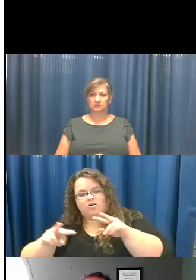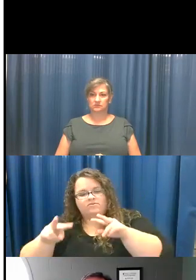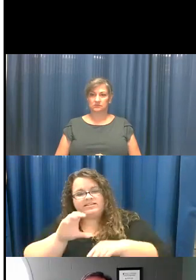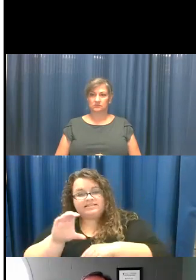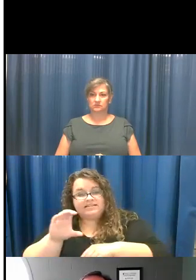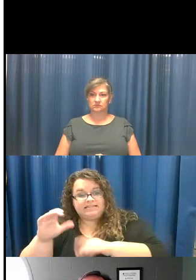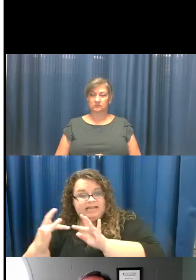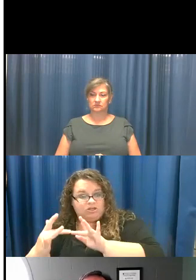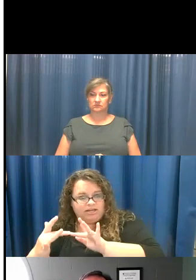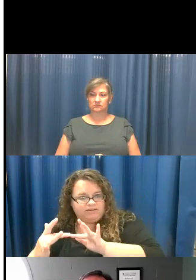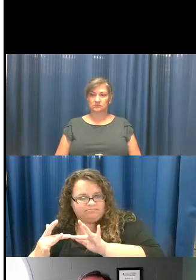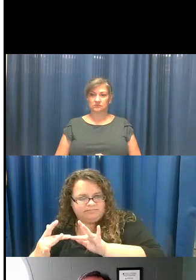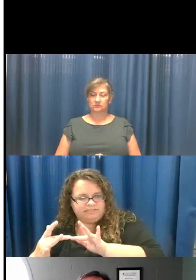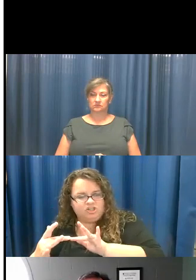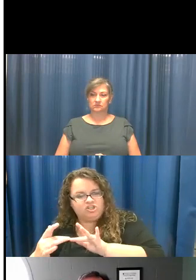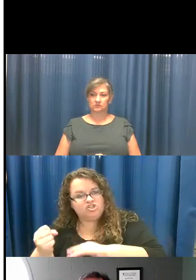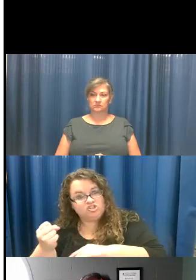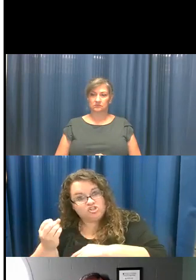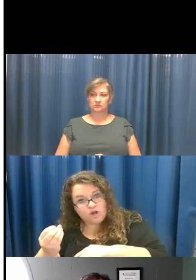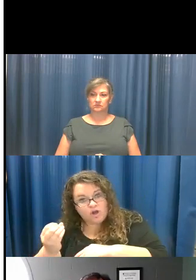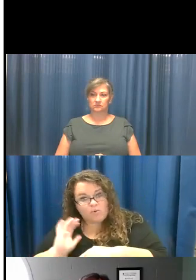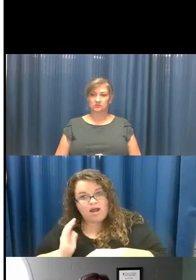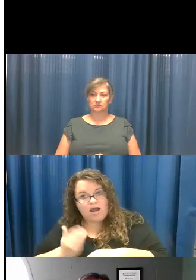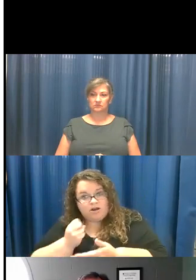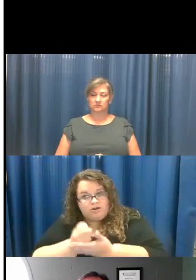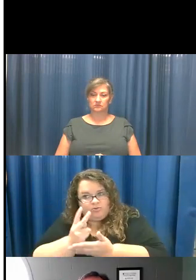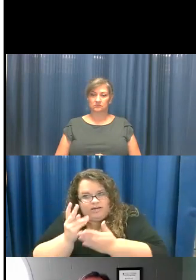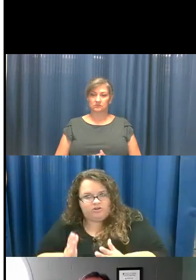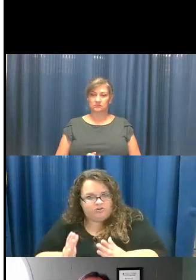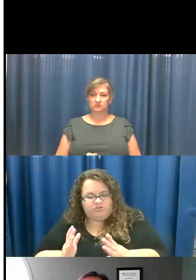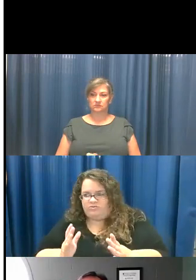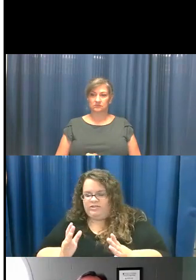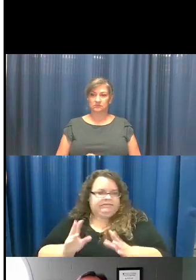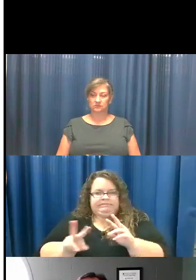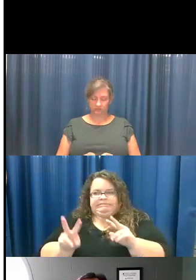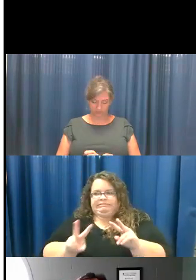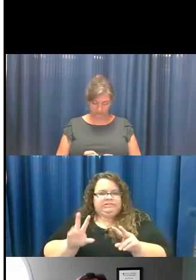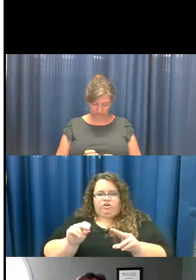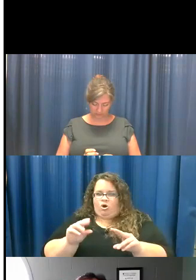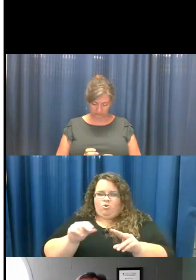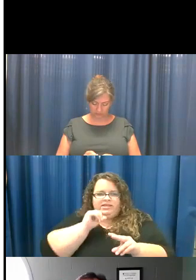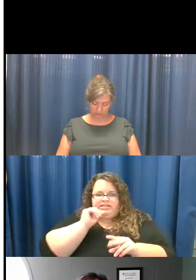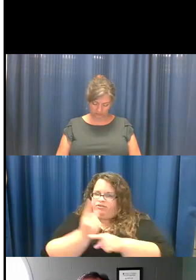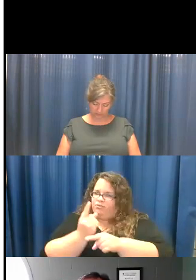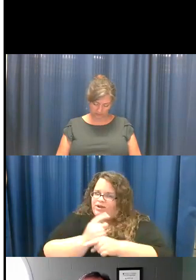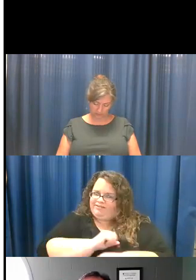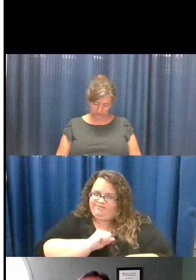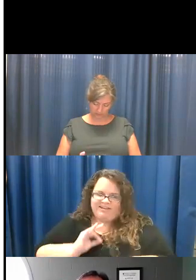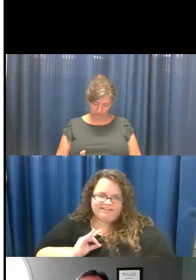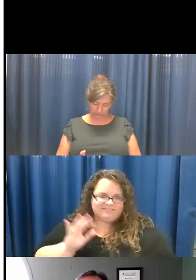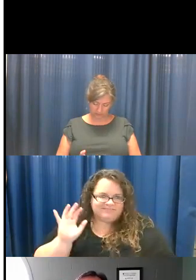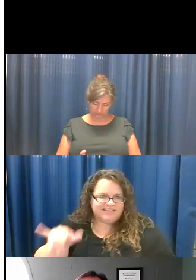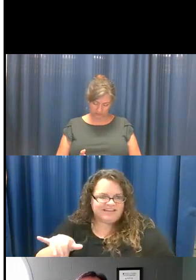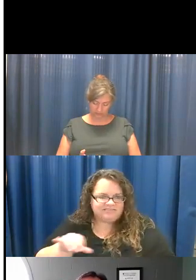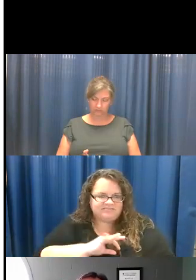And so this gave our accreditors a lot of heartburn because we didn't have the right kind of faculty oversight. We also see